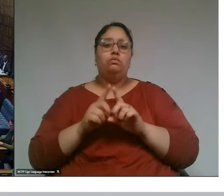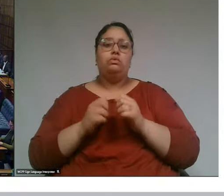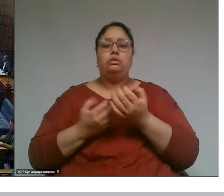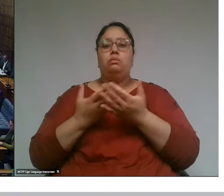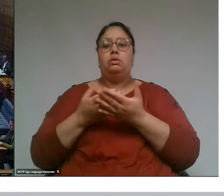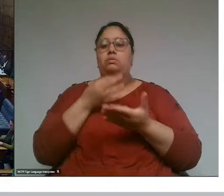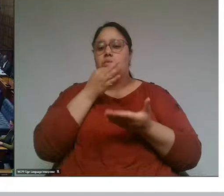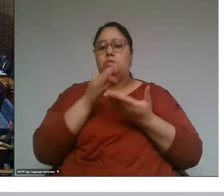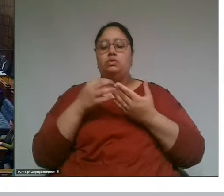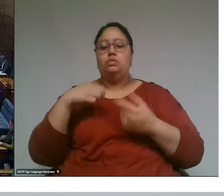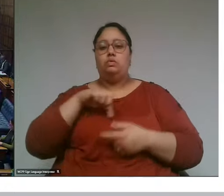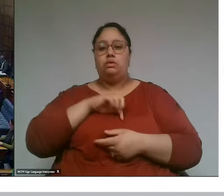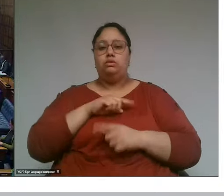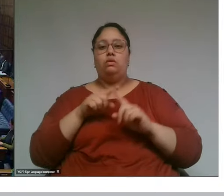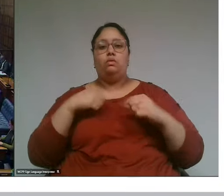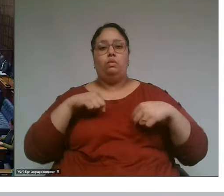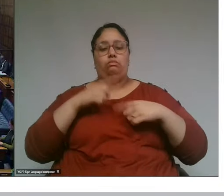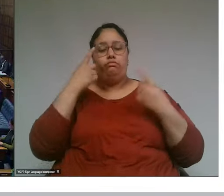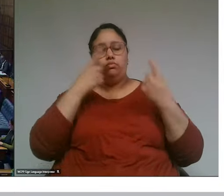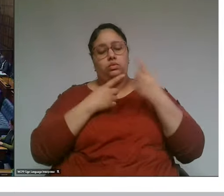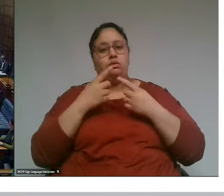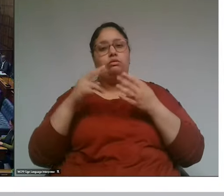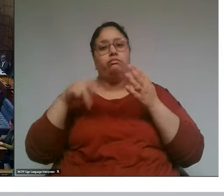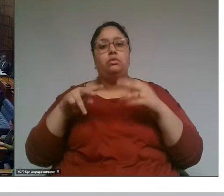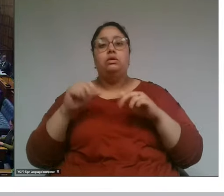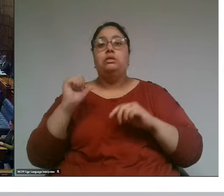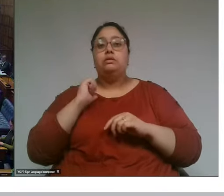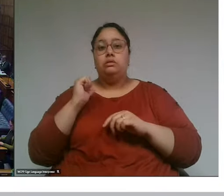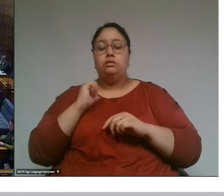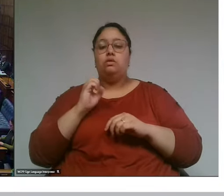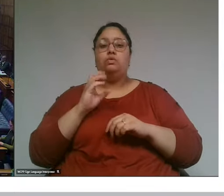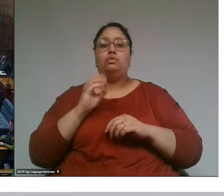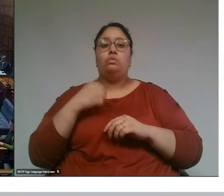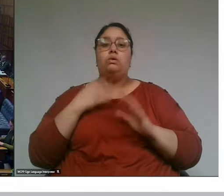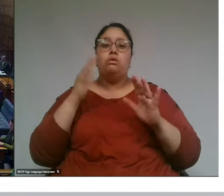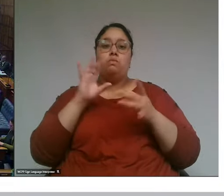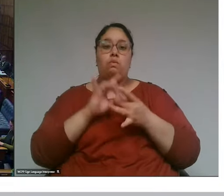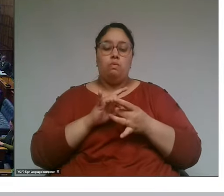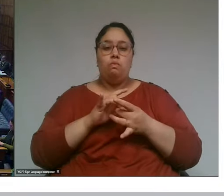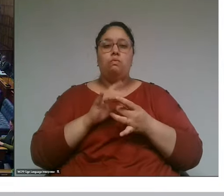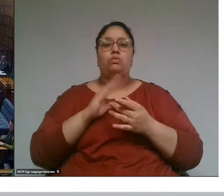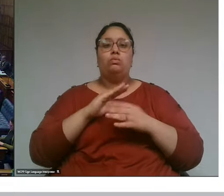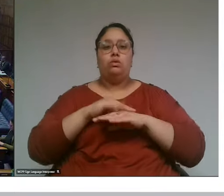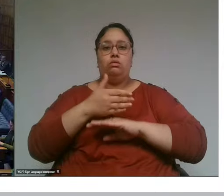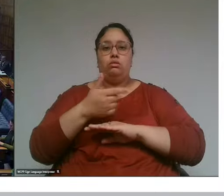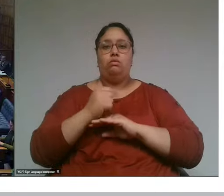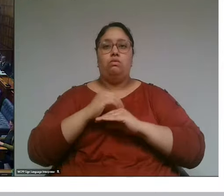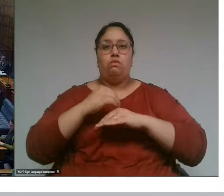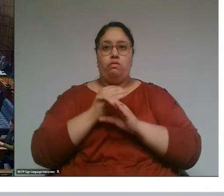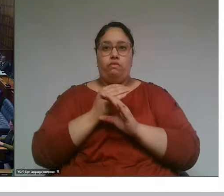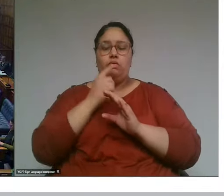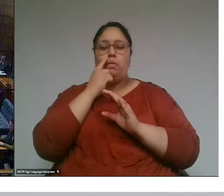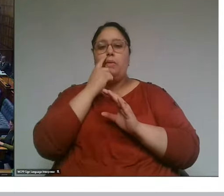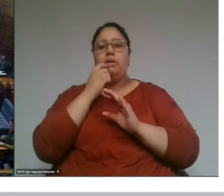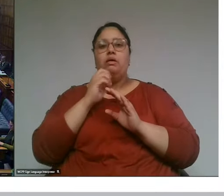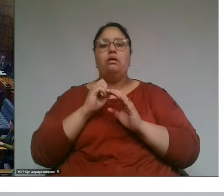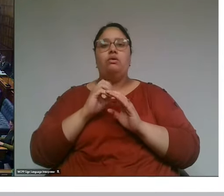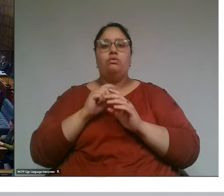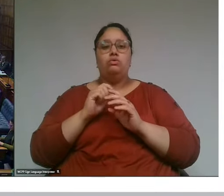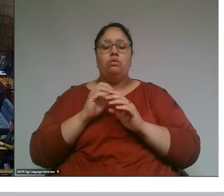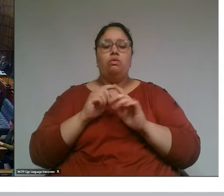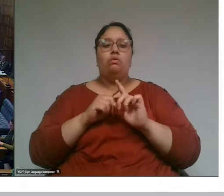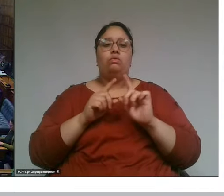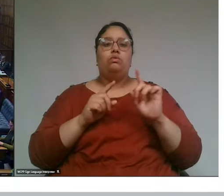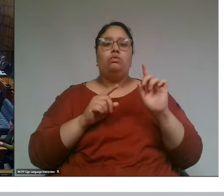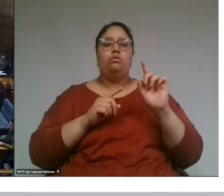us we would then consider and assess those proposals in terms of you know how quickly the project can start the funding is